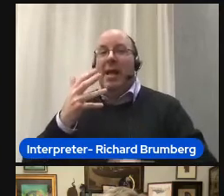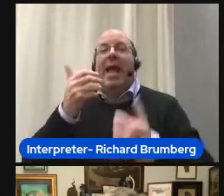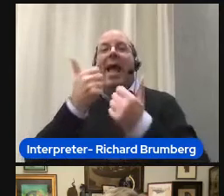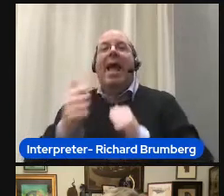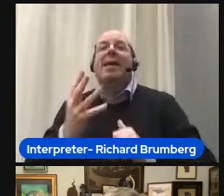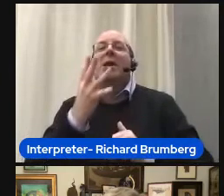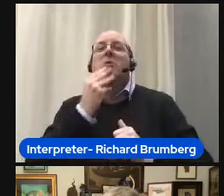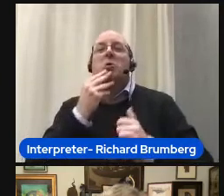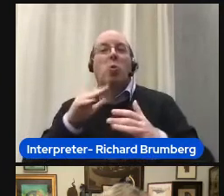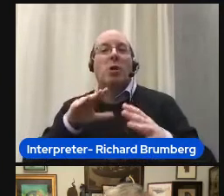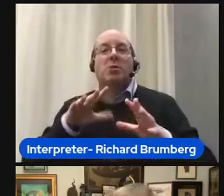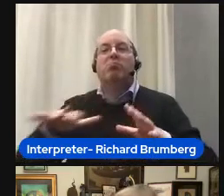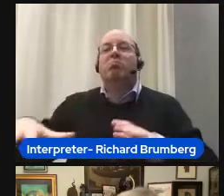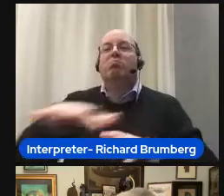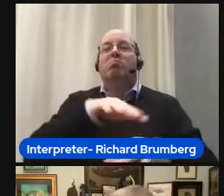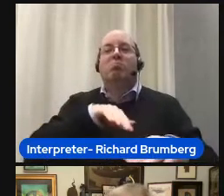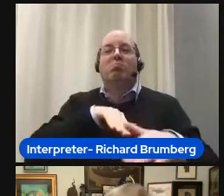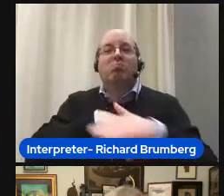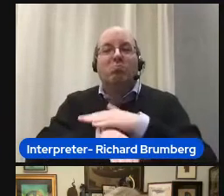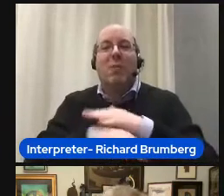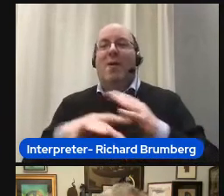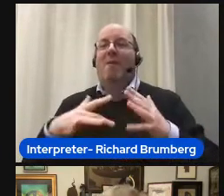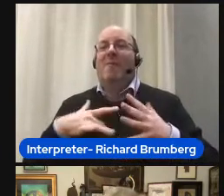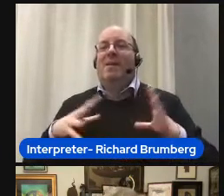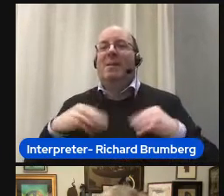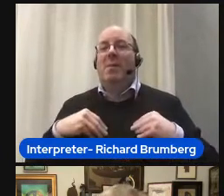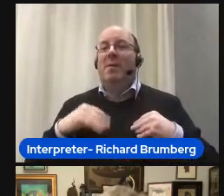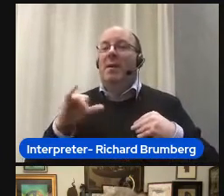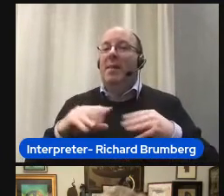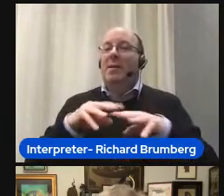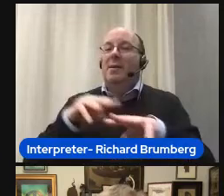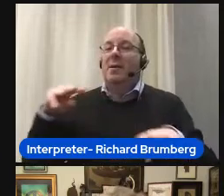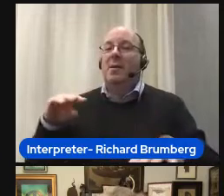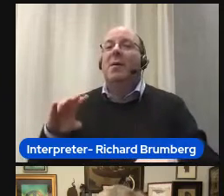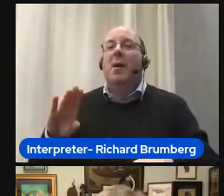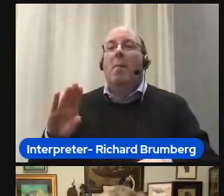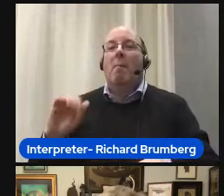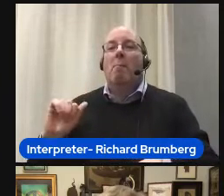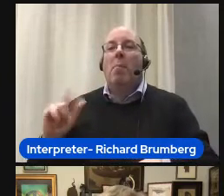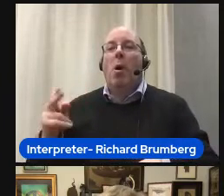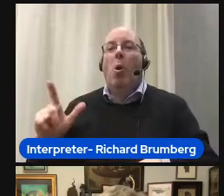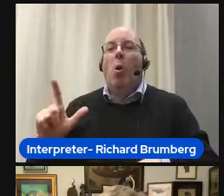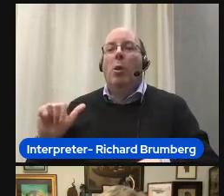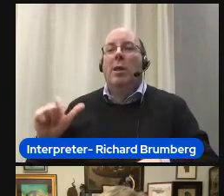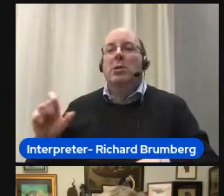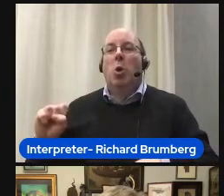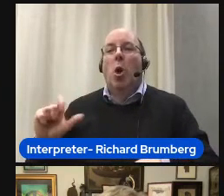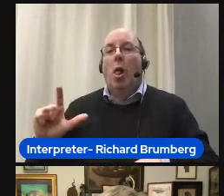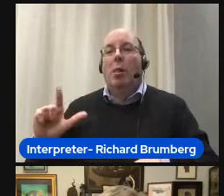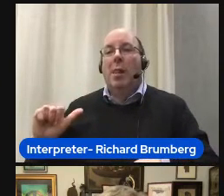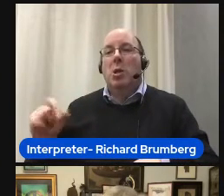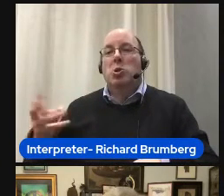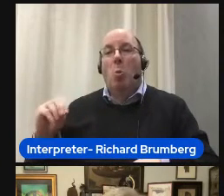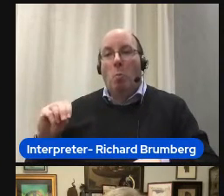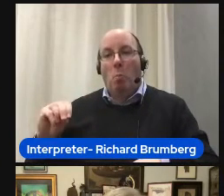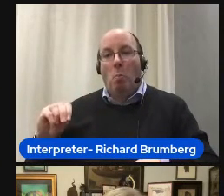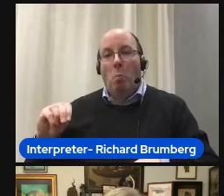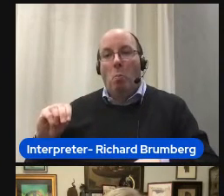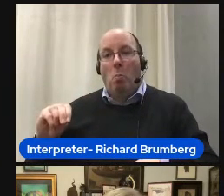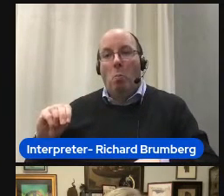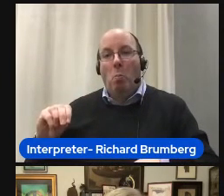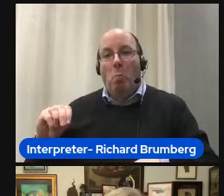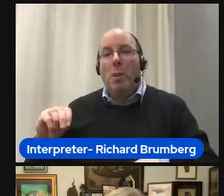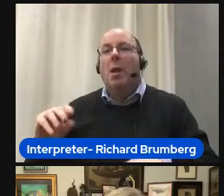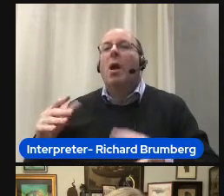all Jewish spaces. And that's also the legacy of Behol Lashon. We want to create a culture